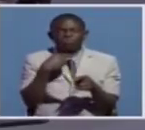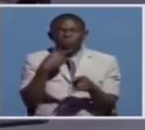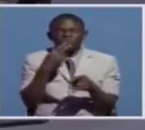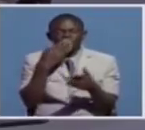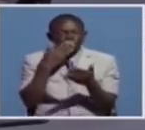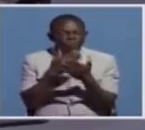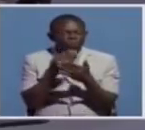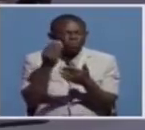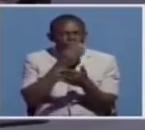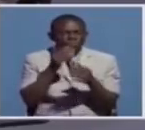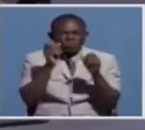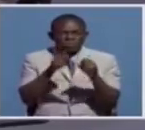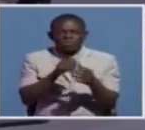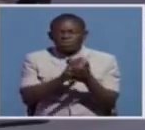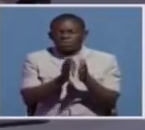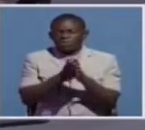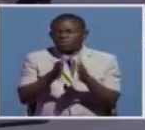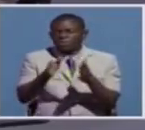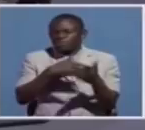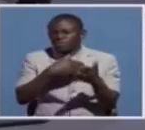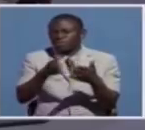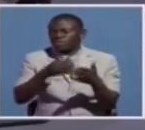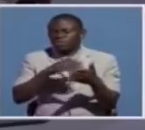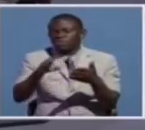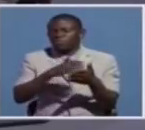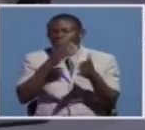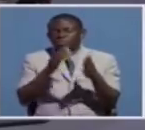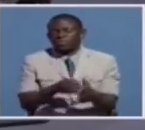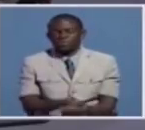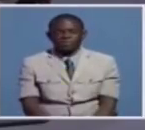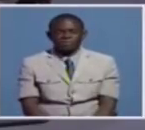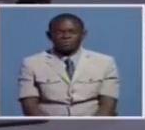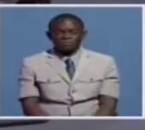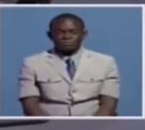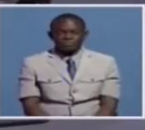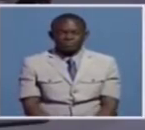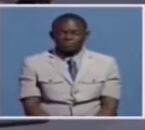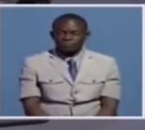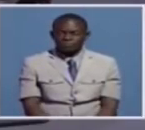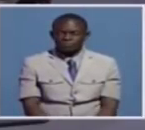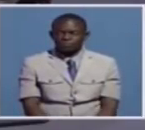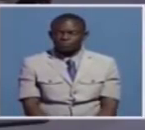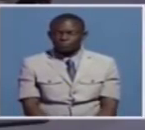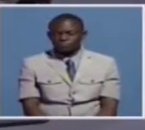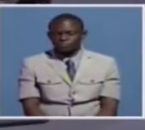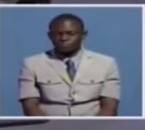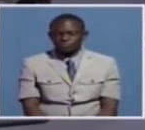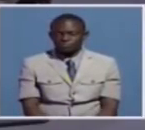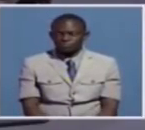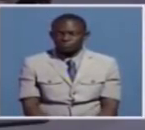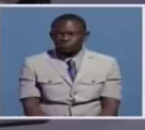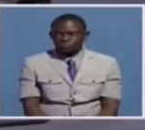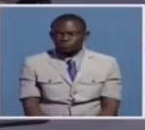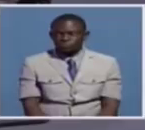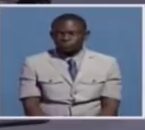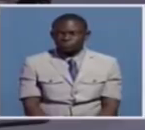definitely. With him as a band leader. With him as band leader, yes, yes, yes. I was going to say, you're a quiet family.